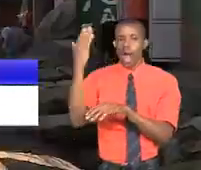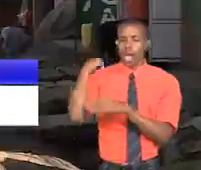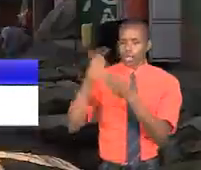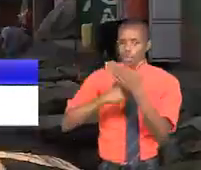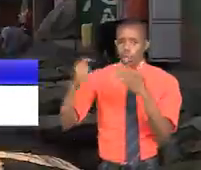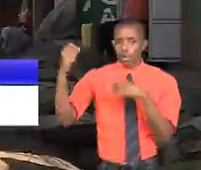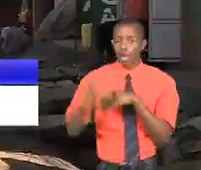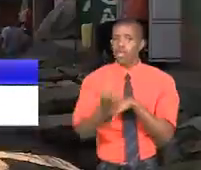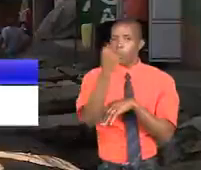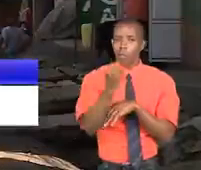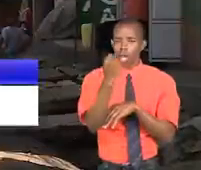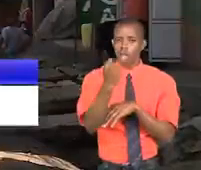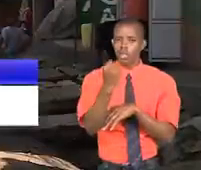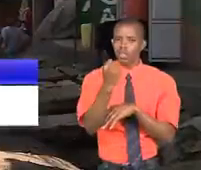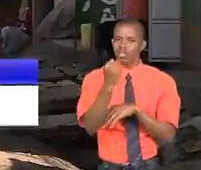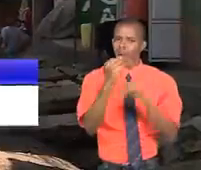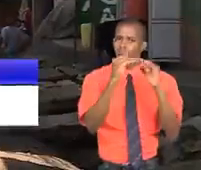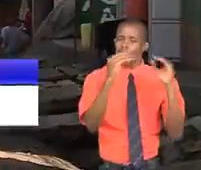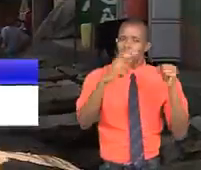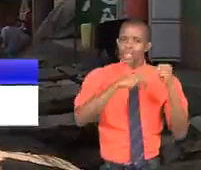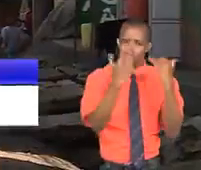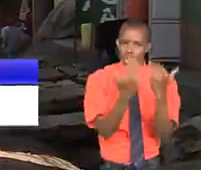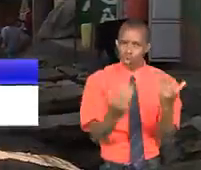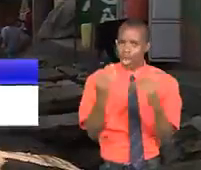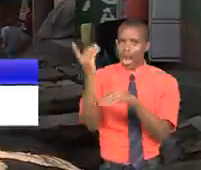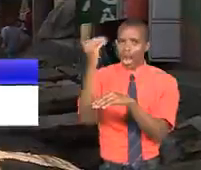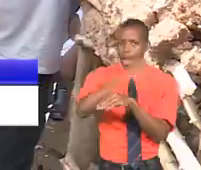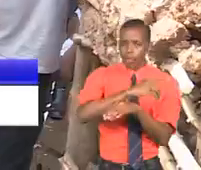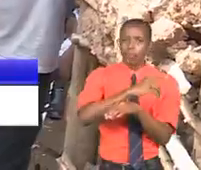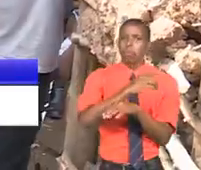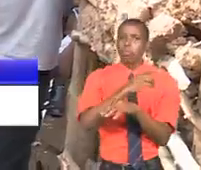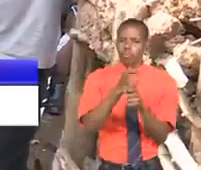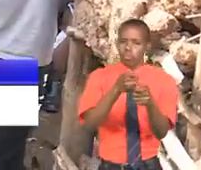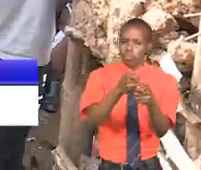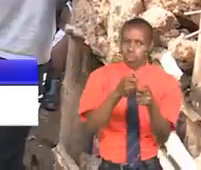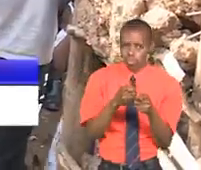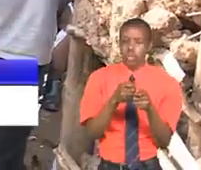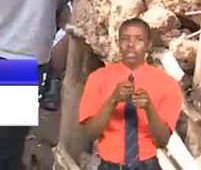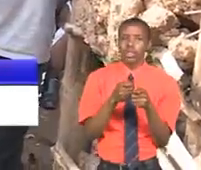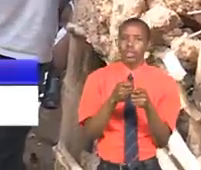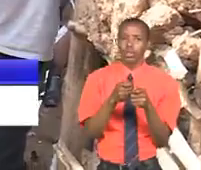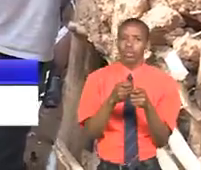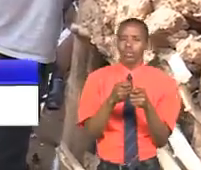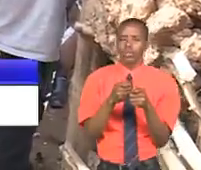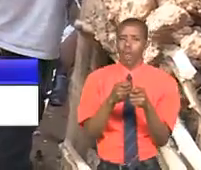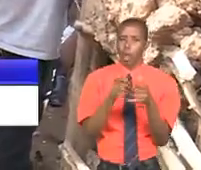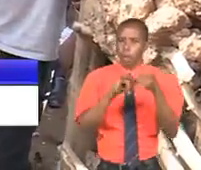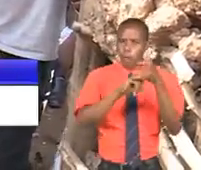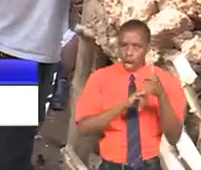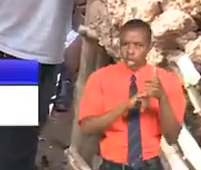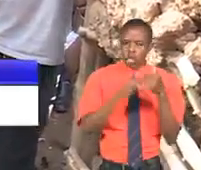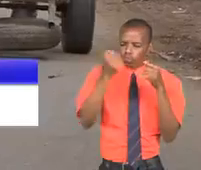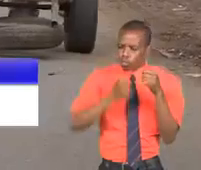of May, on average, 7 children a day were either physically or sexually abused, married off, neglected,